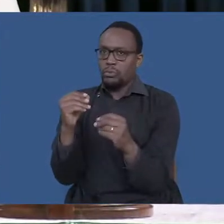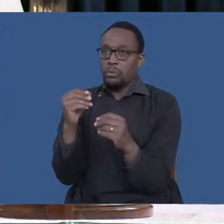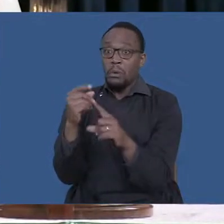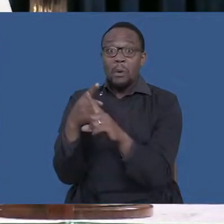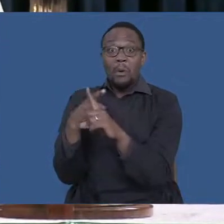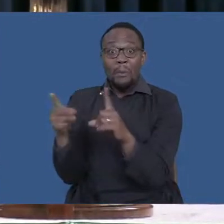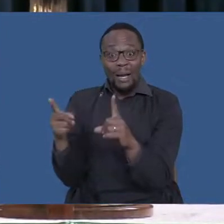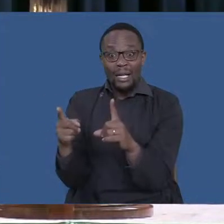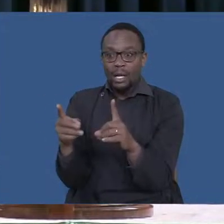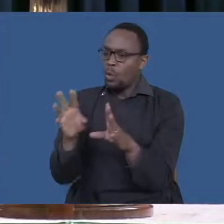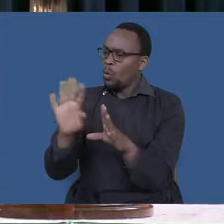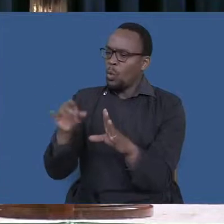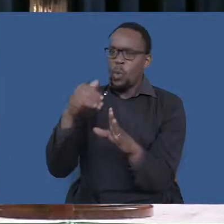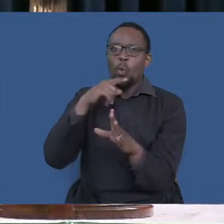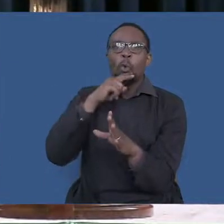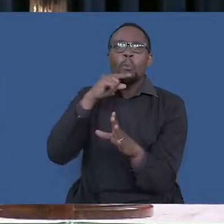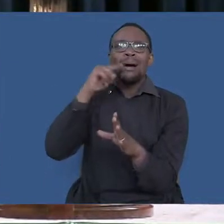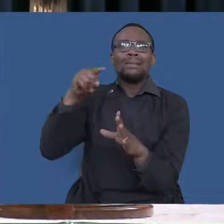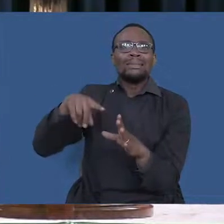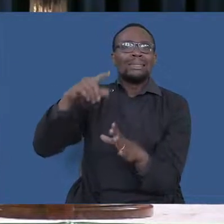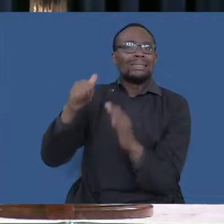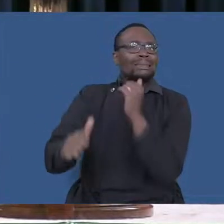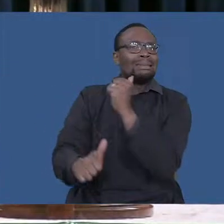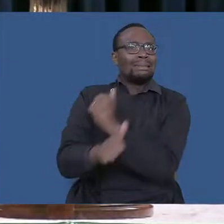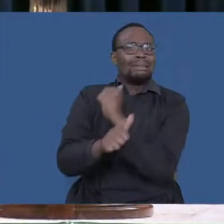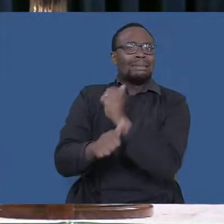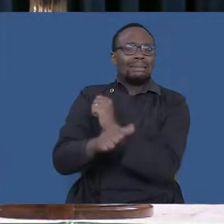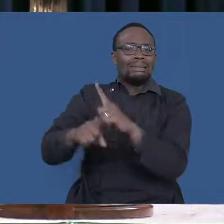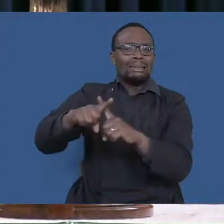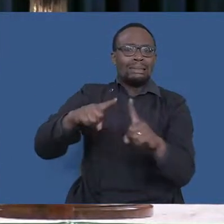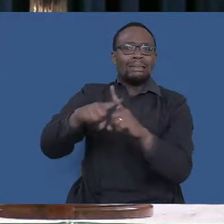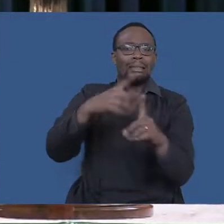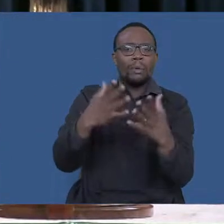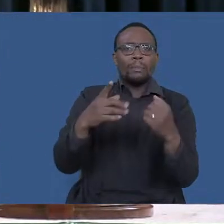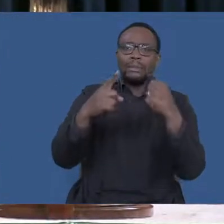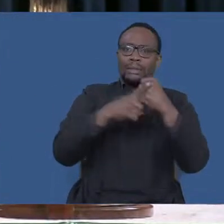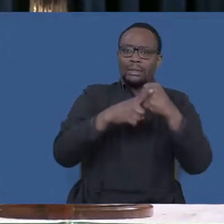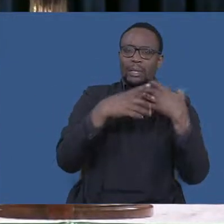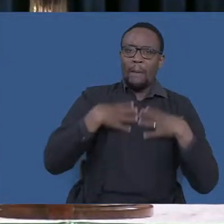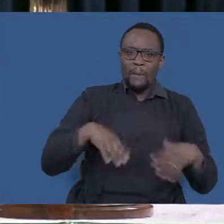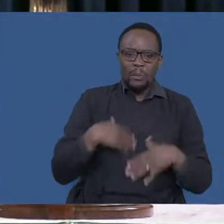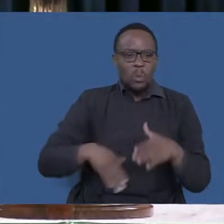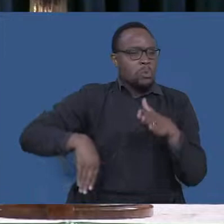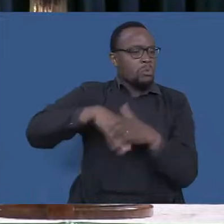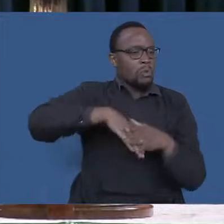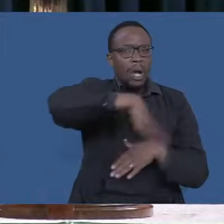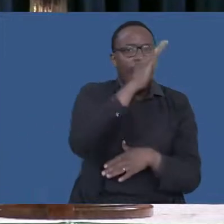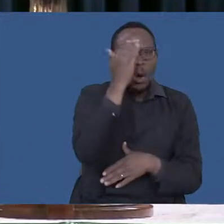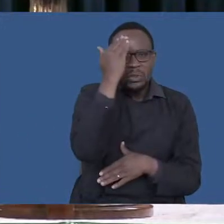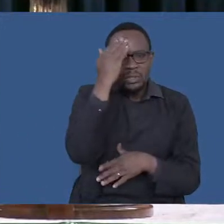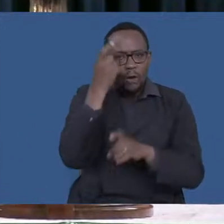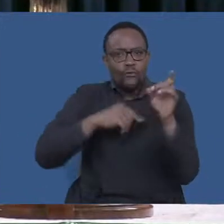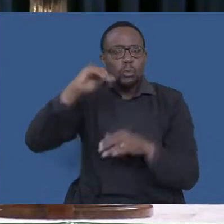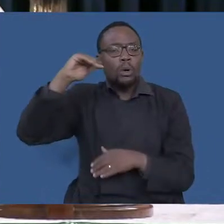were routed by the men of Ai, who killed about 36 of them. They chased the Israelites from the